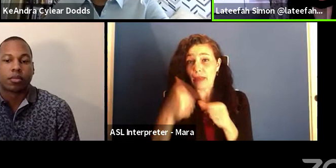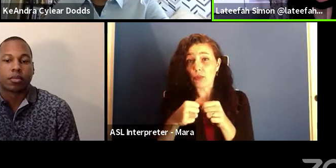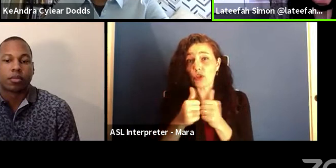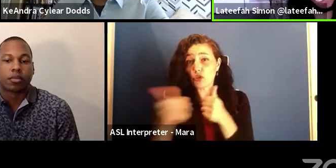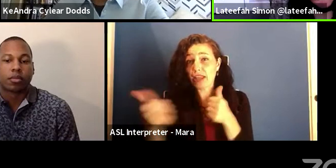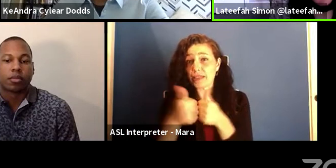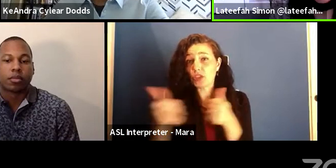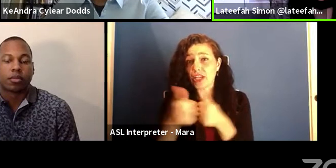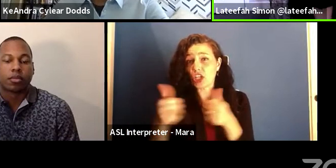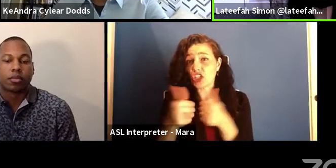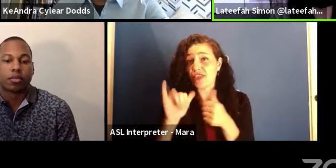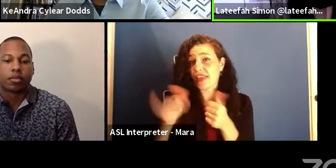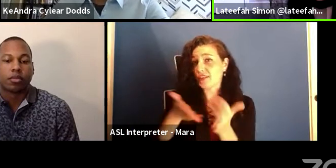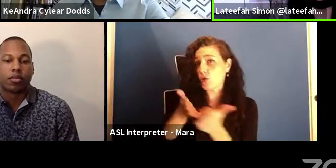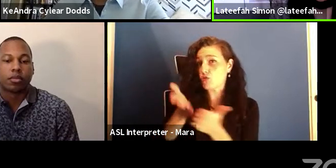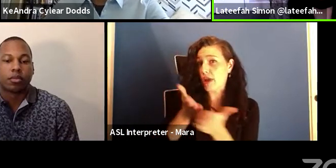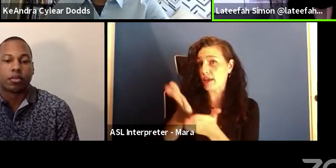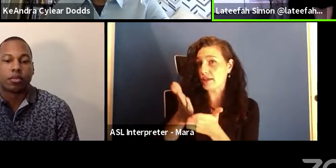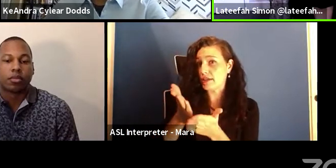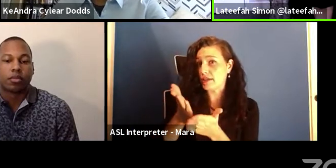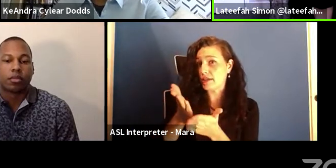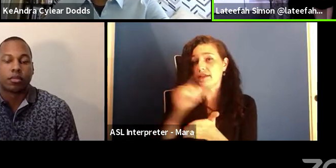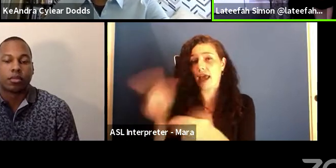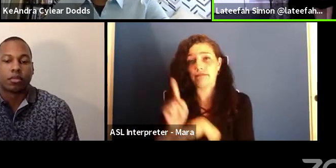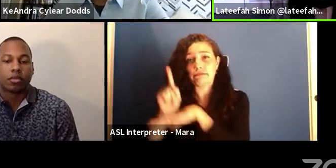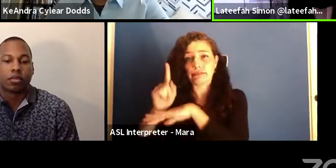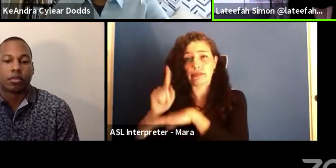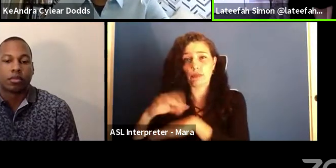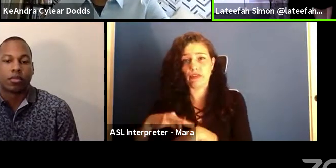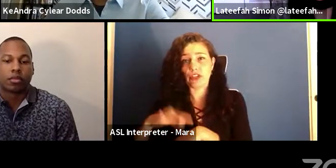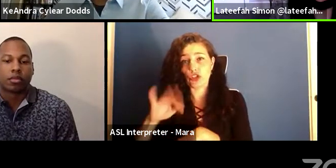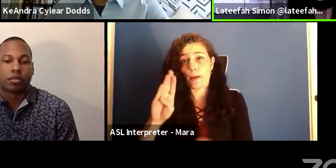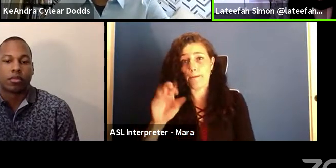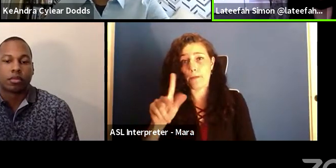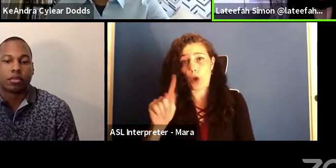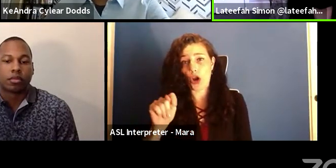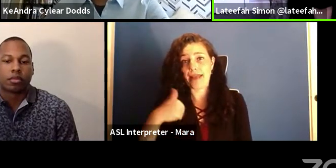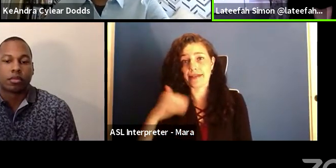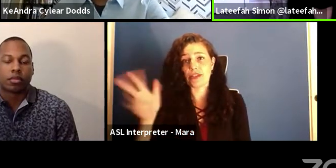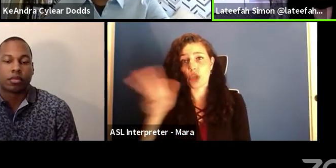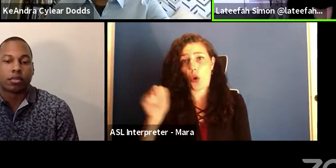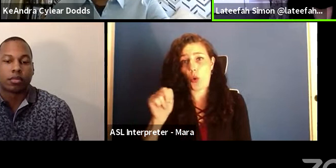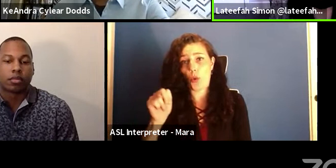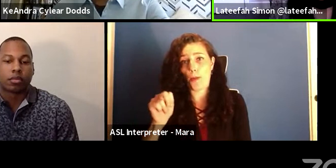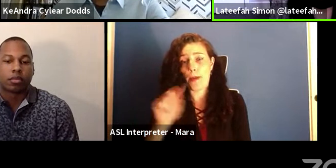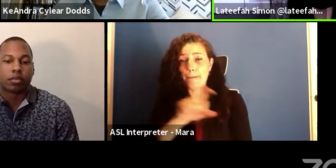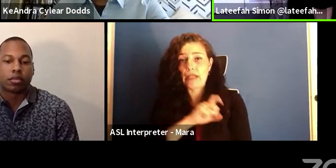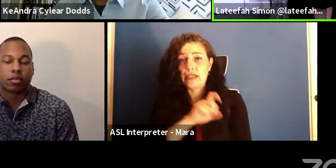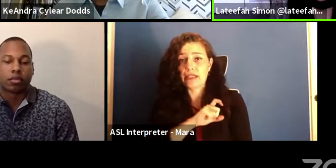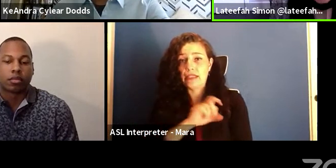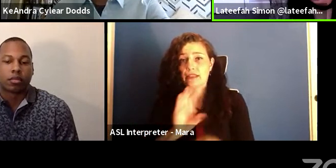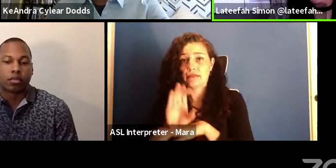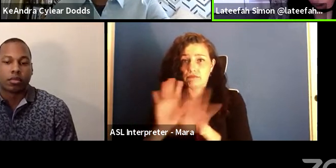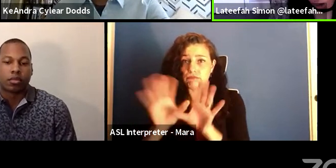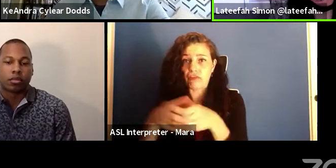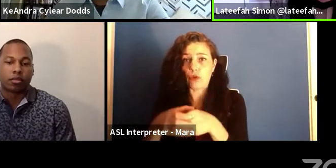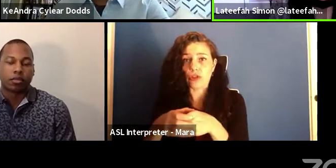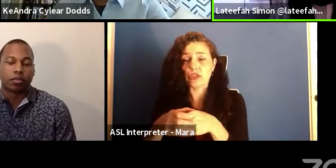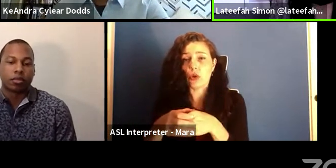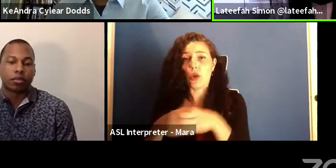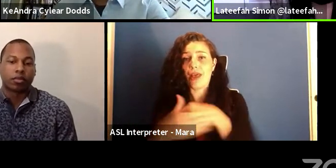at as a right and not a privilege. And so BART has its own police force, and throughout the country, the administration was